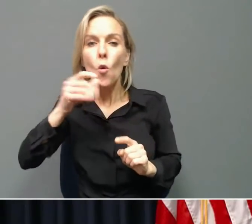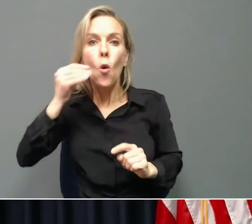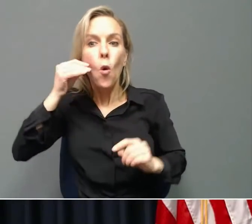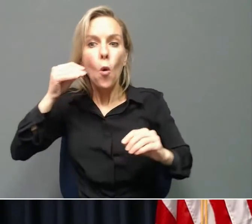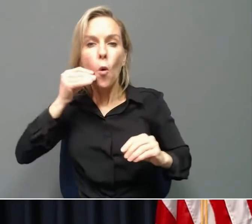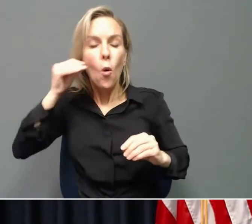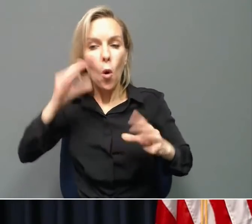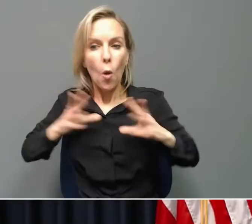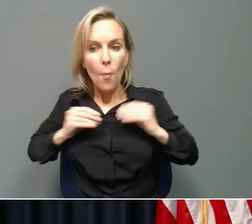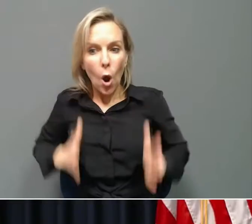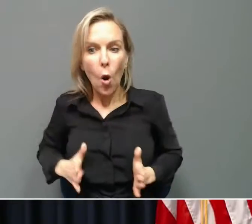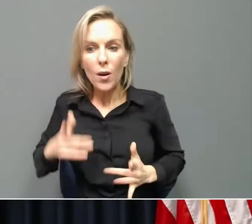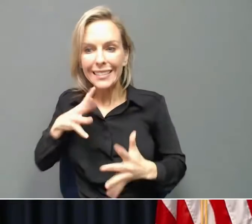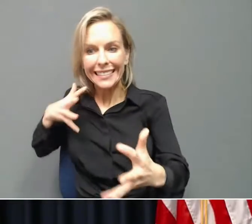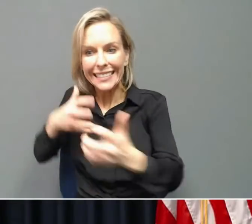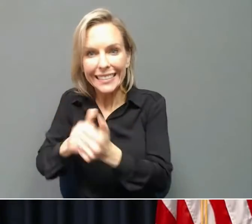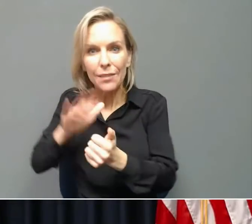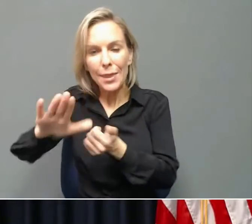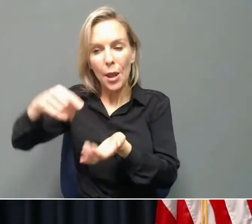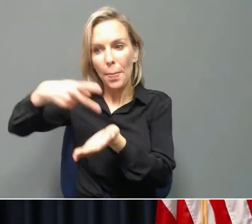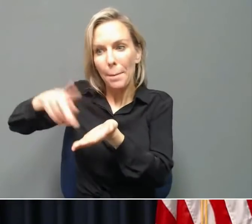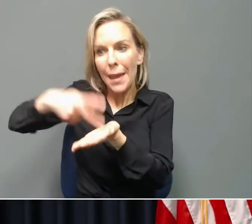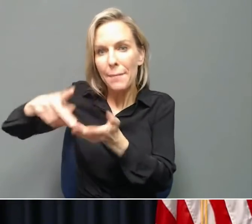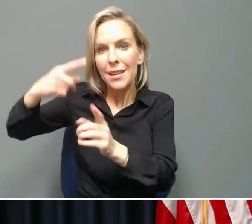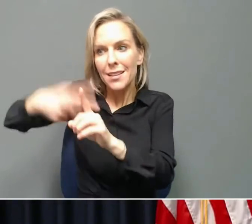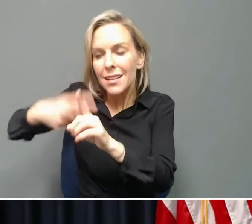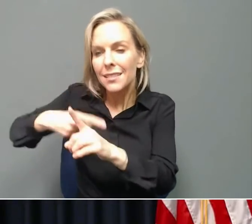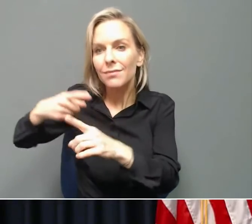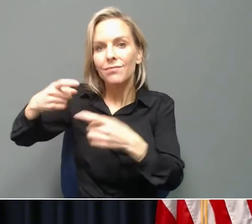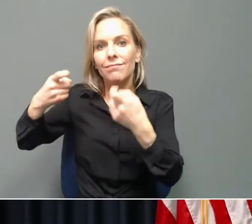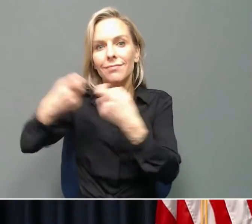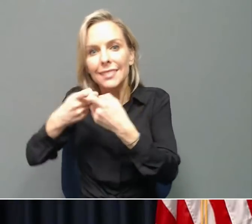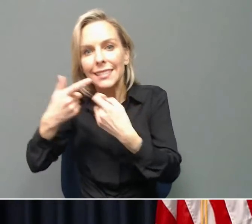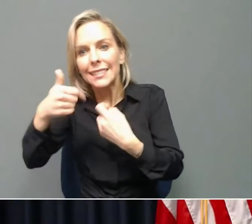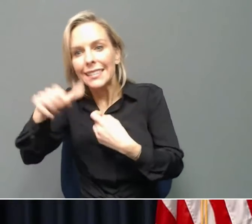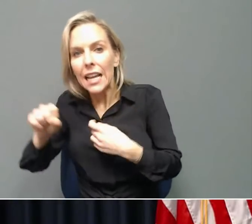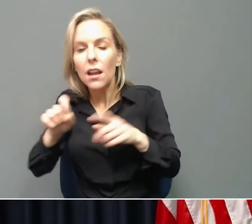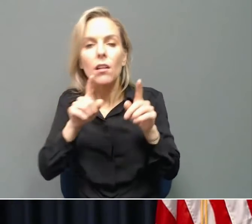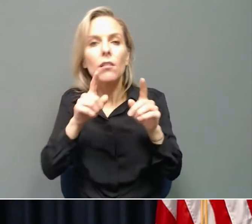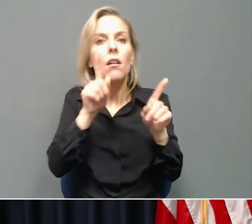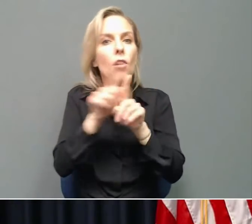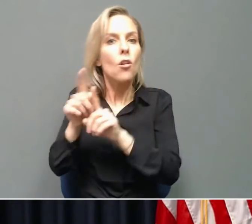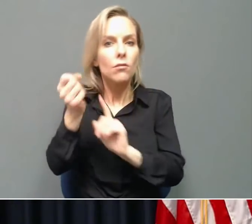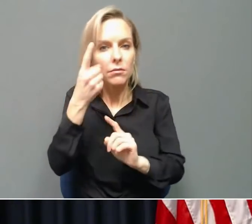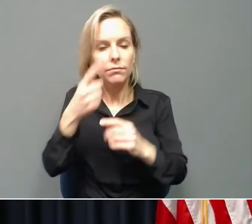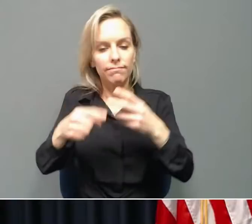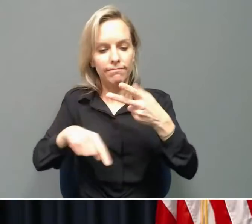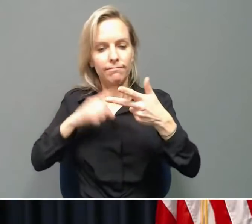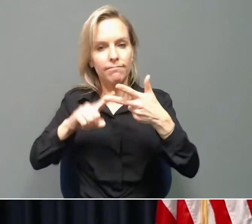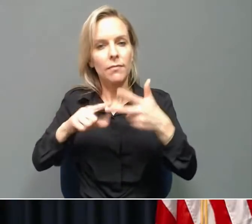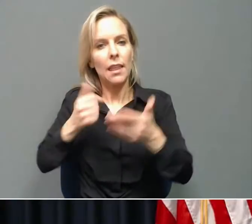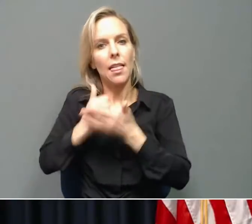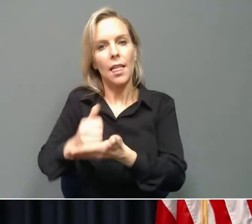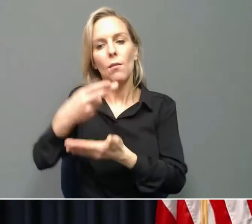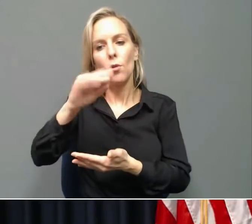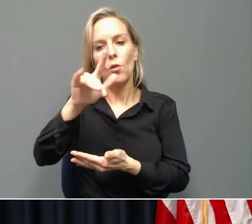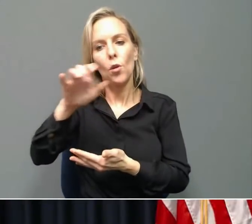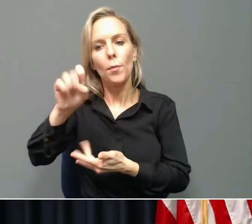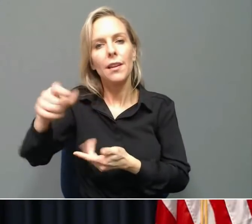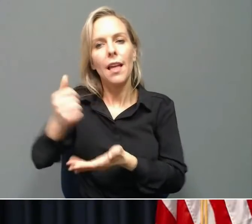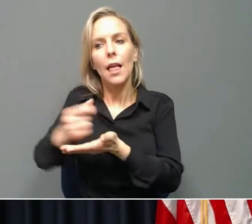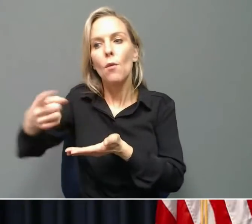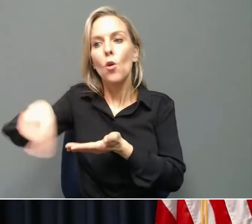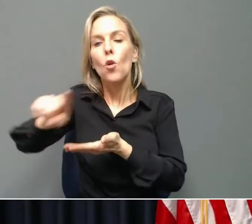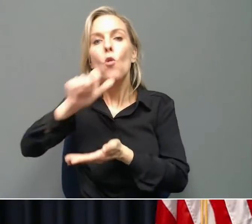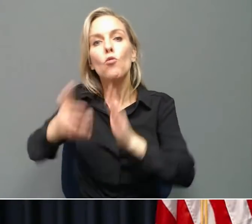on mortgage and utility payments, and help for the homeless, rent assistance and funding to create non-congregate shelters and permanent housing